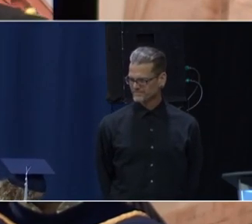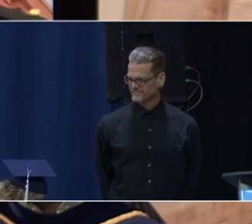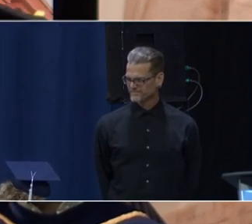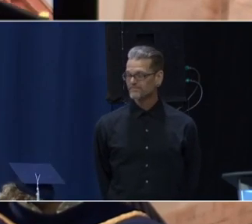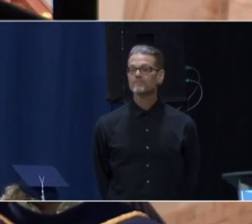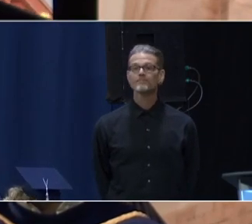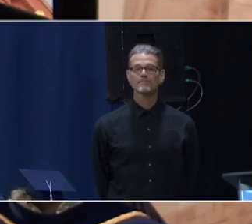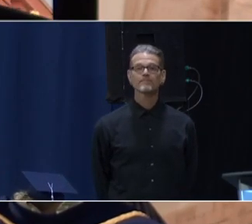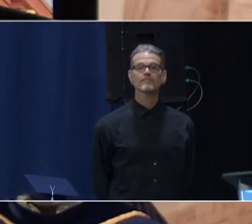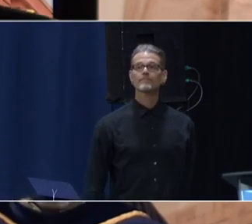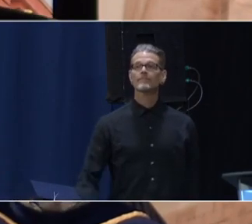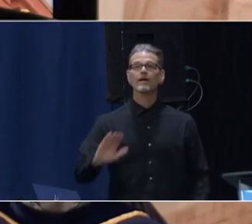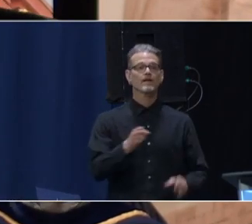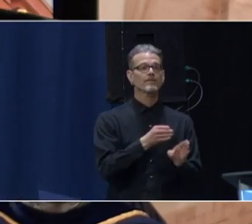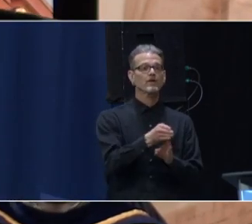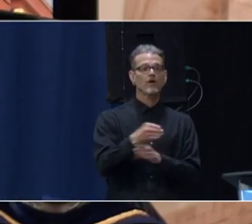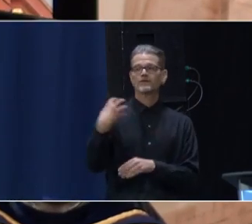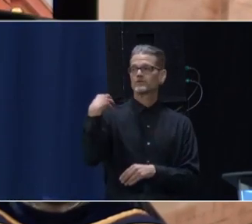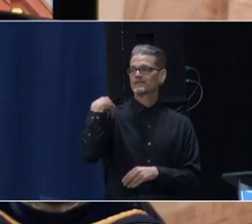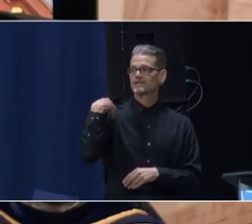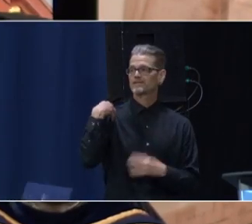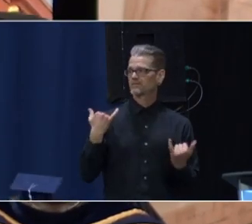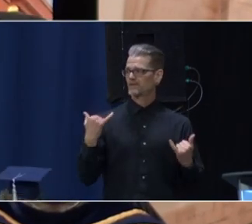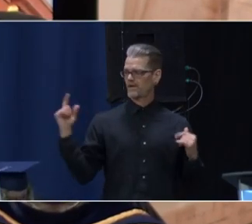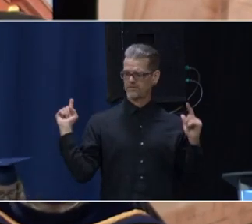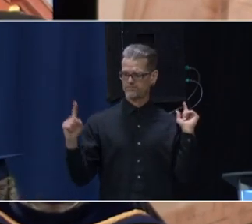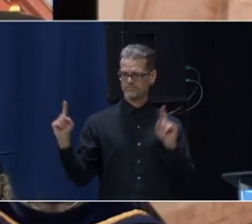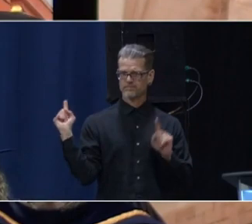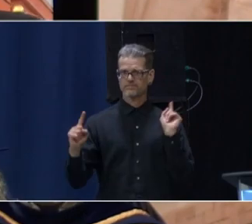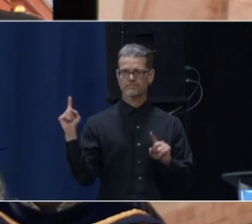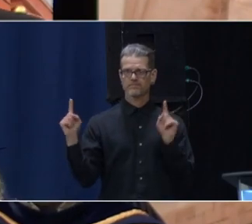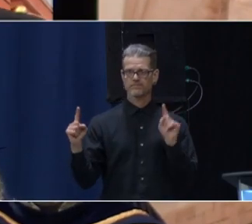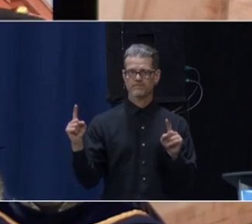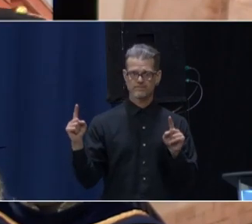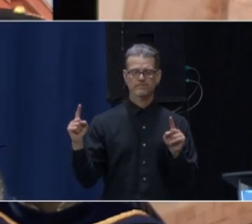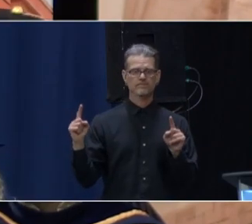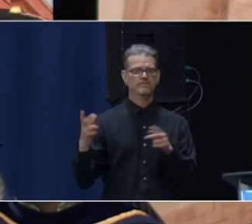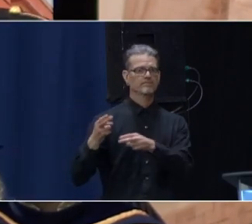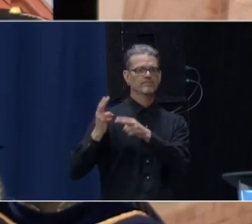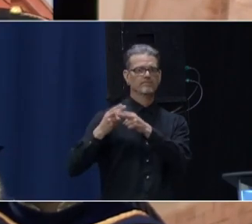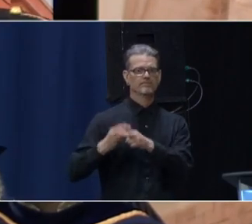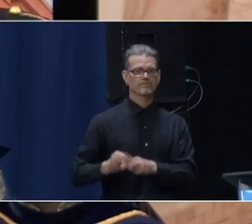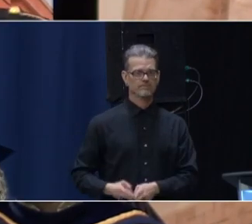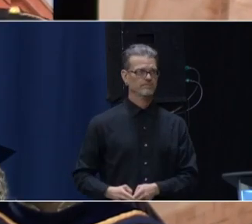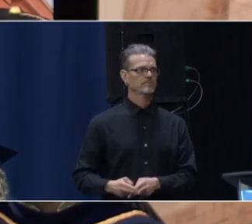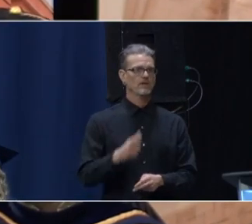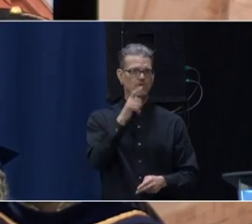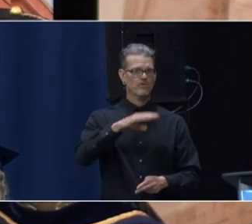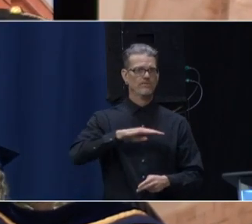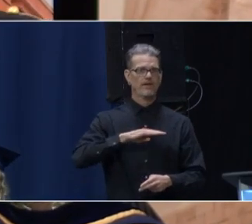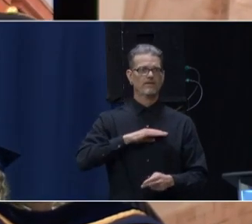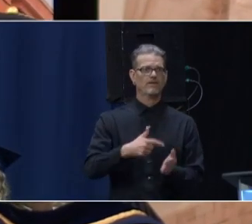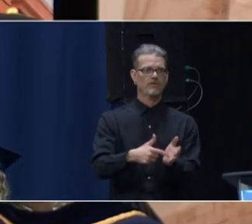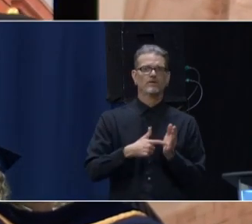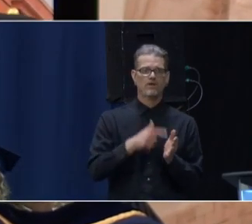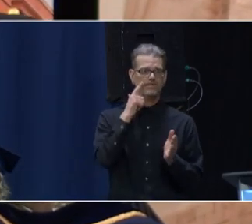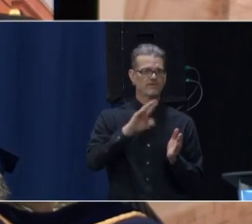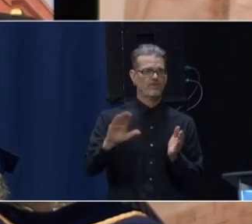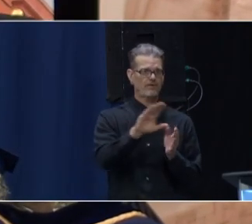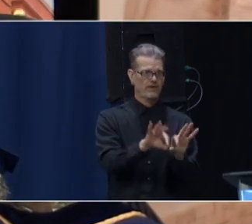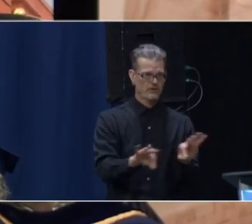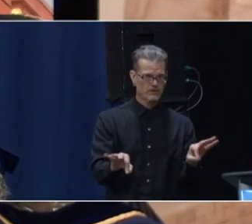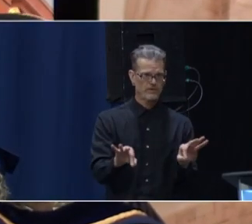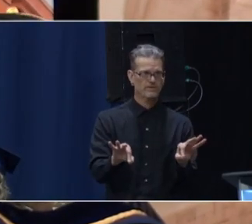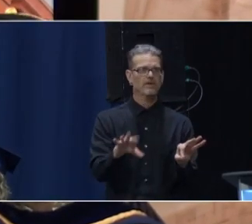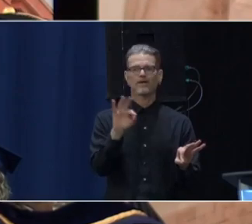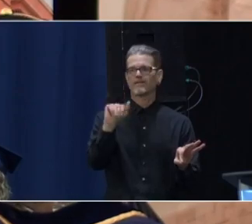The deans of the respective colleges will now present the graduates who have met the requirements for the degrees established and recommended by their